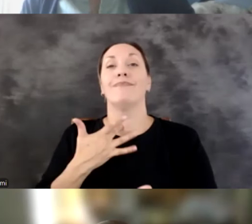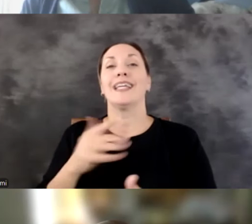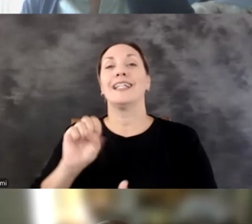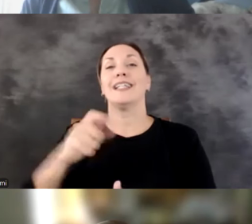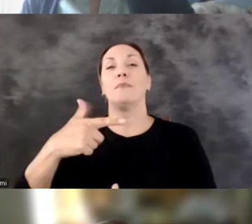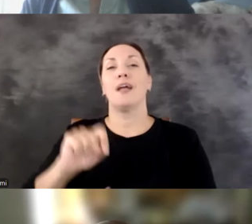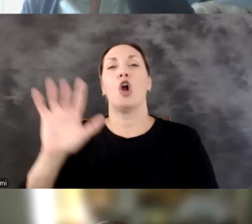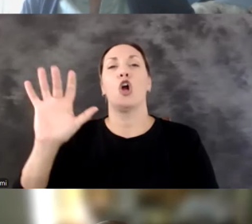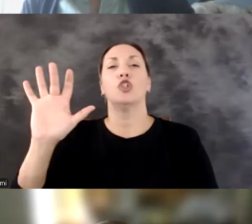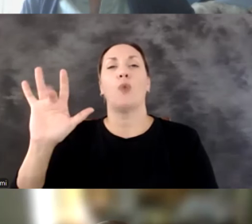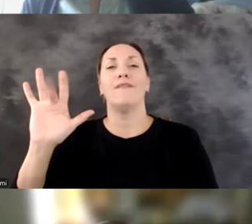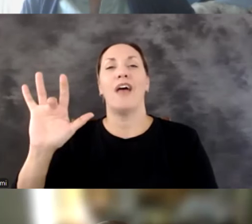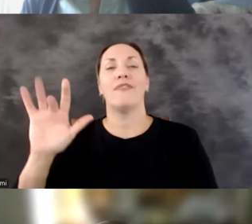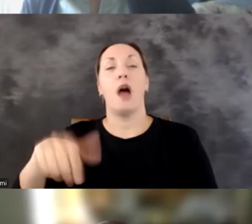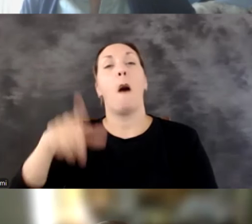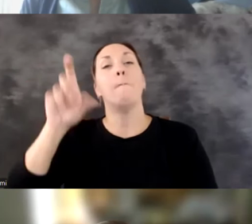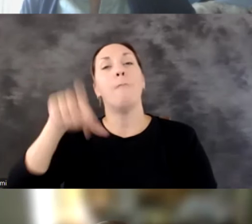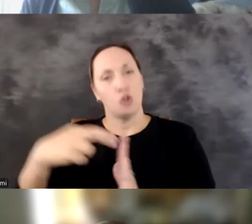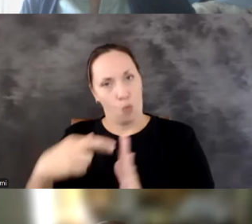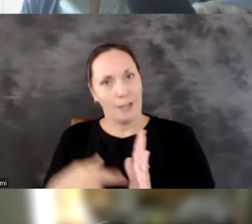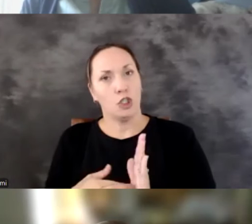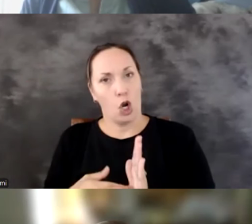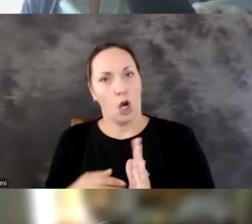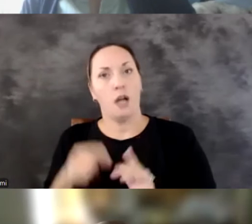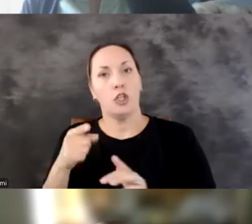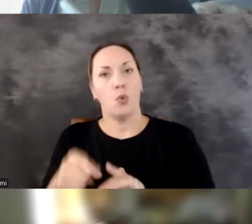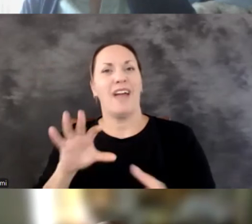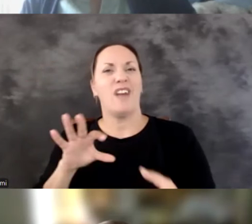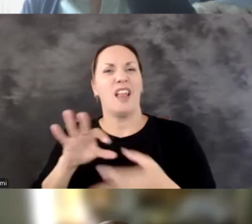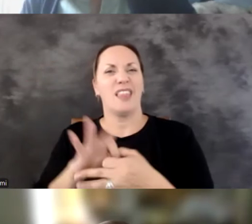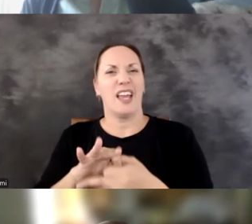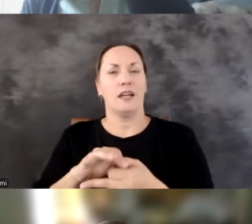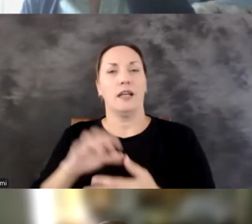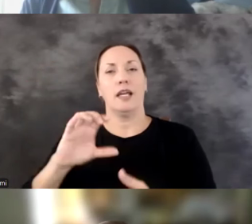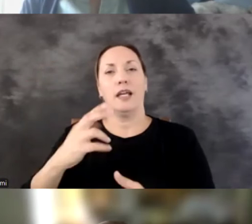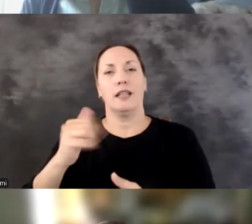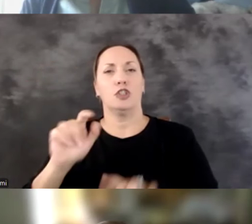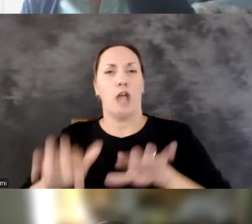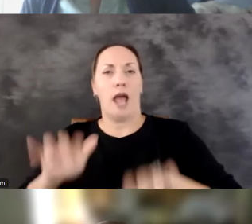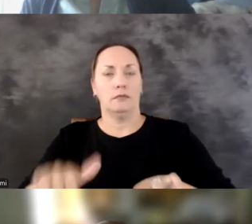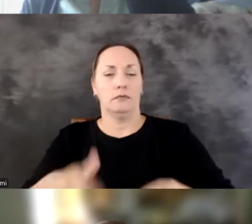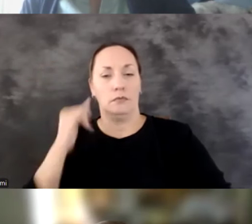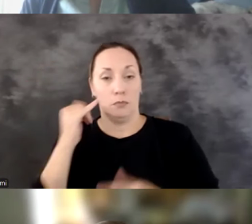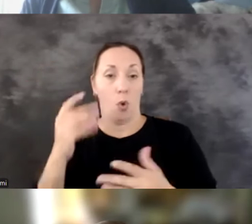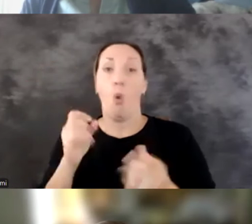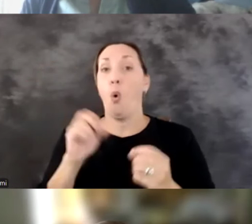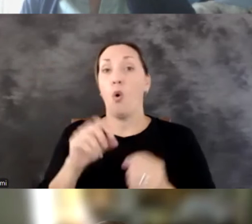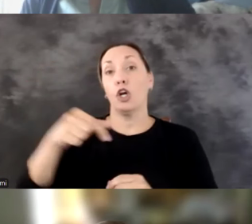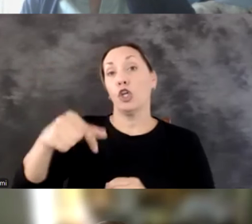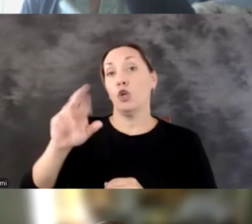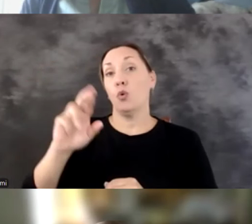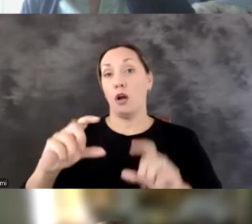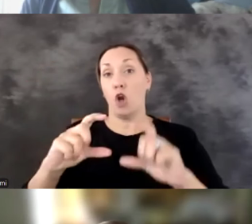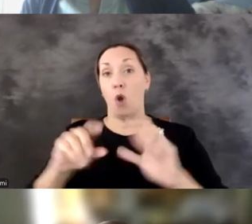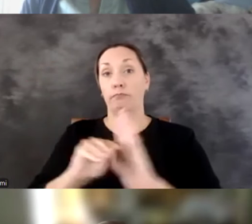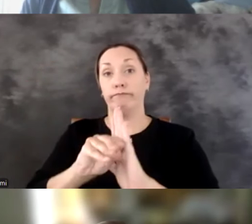link in the chat, but there's also a QR code. If you just want to point your phone at the QR code right now, you'll have